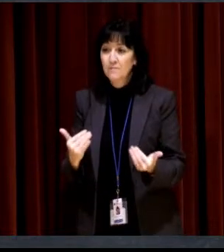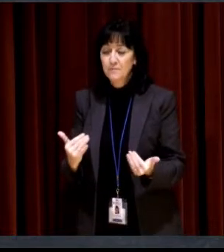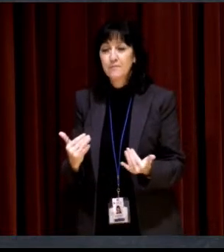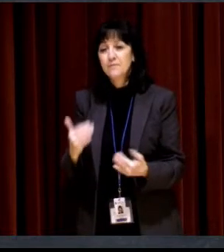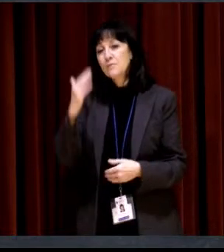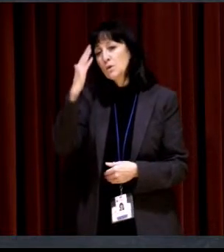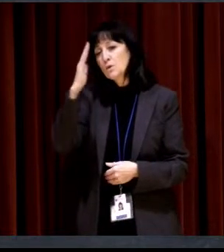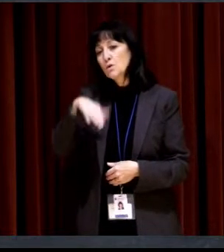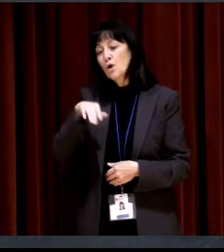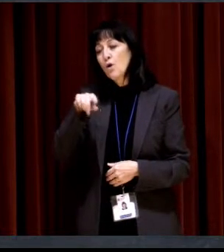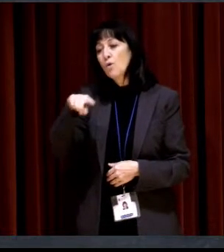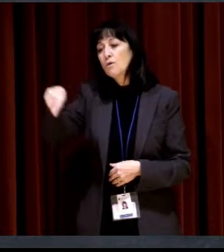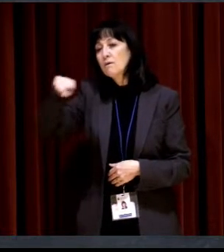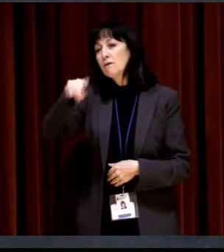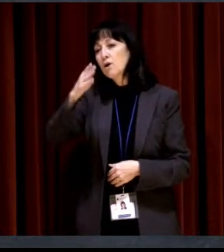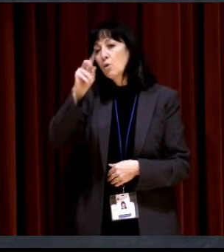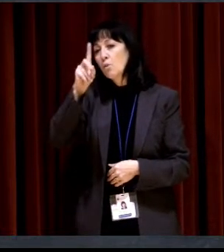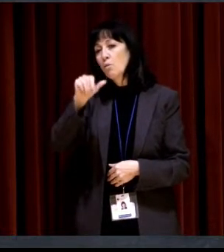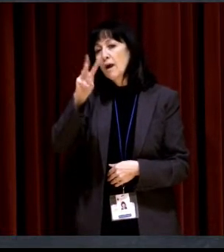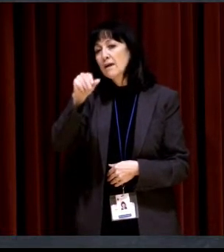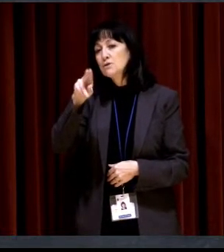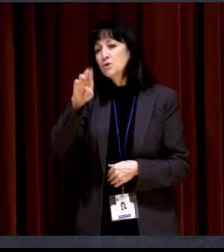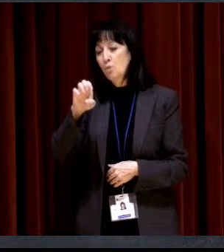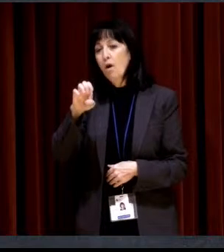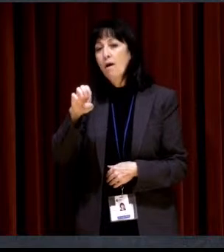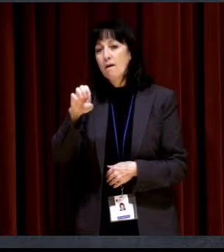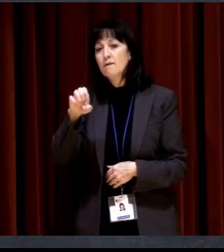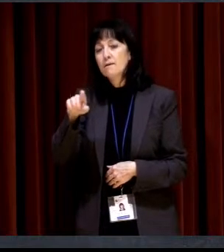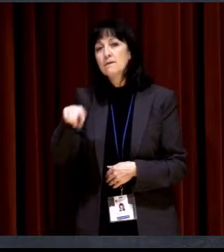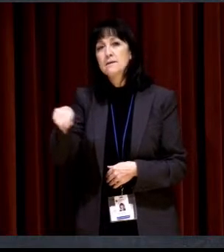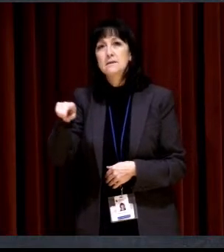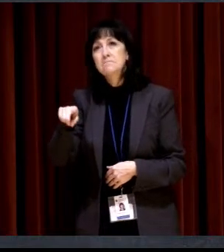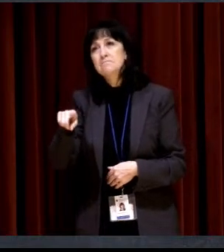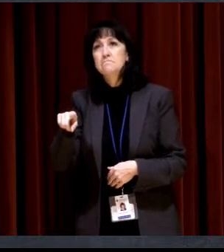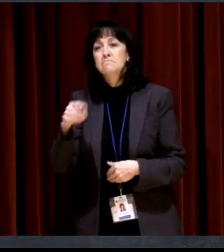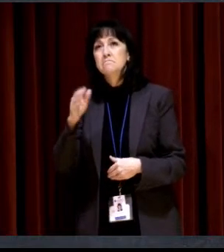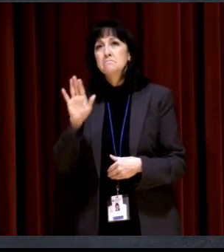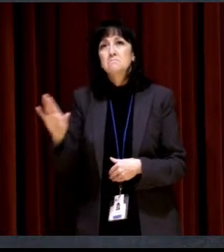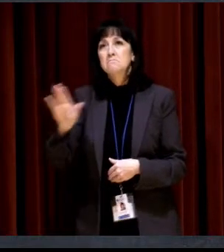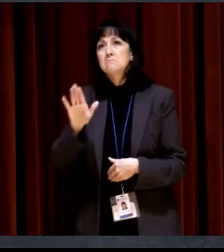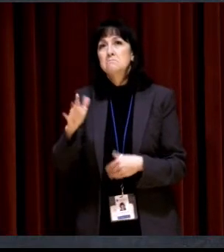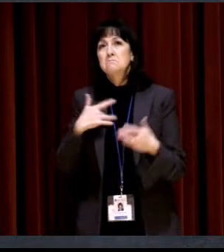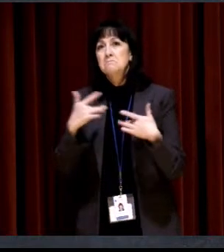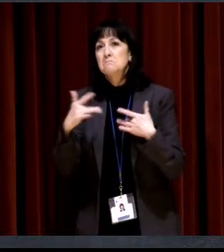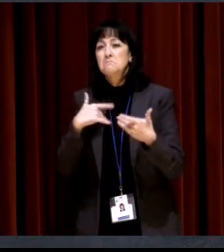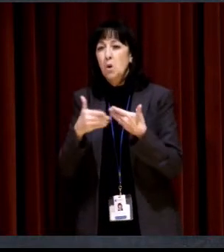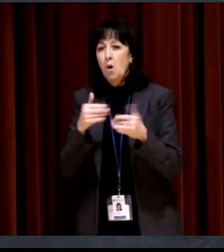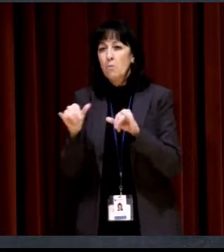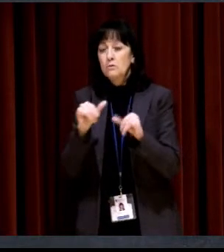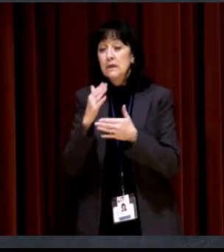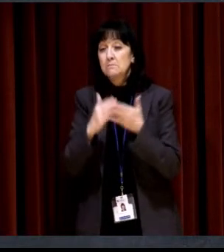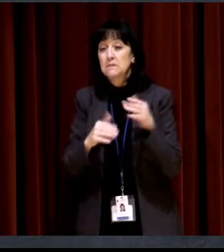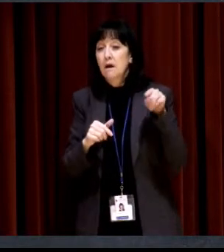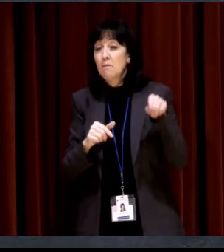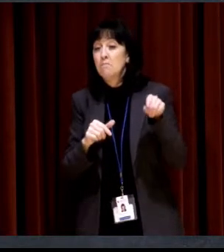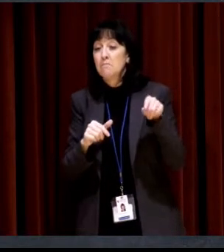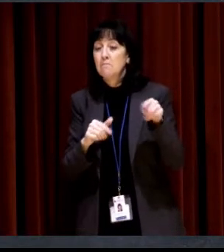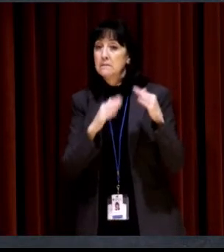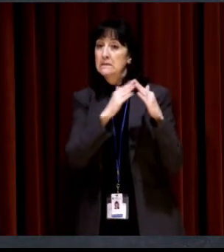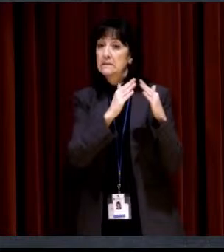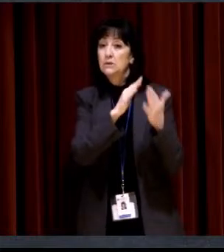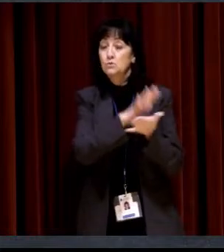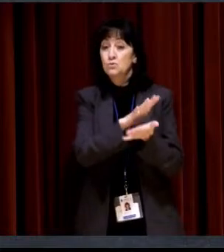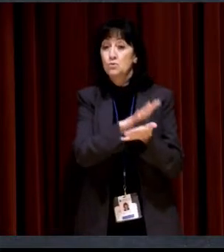of the similar concerns almost of city schools. My children graduated from Mount Pleasant High School because